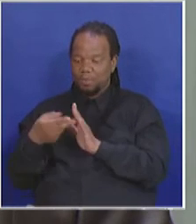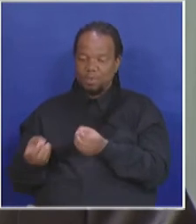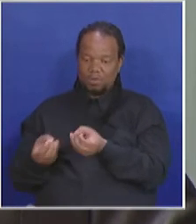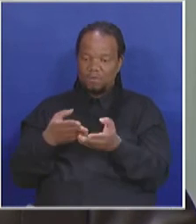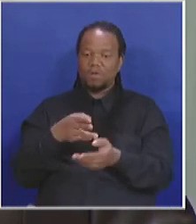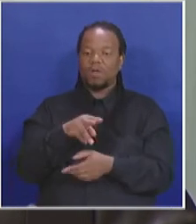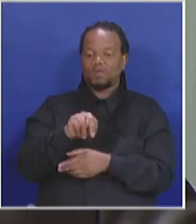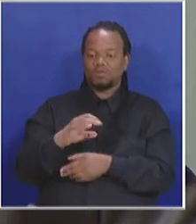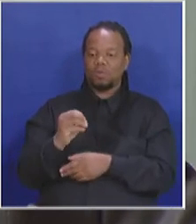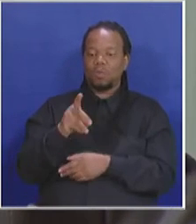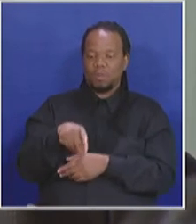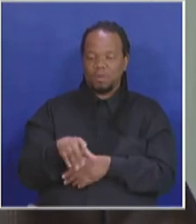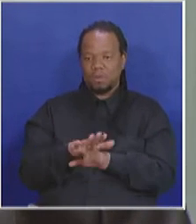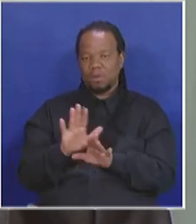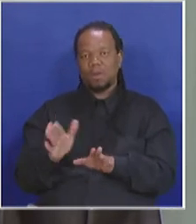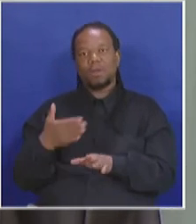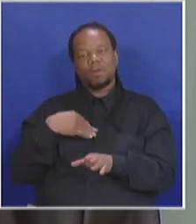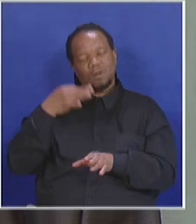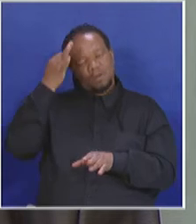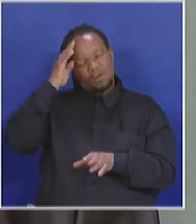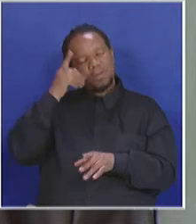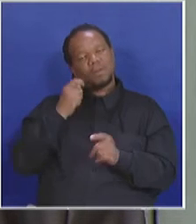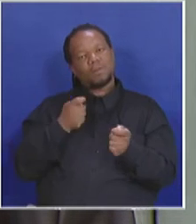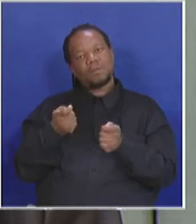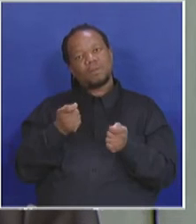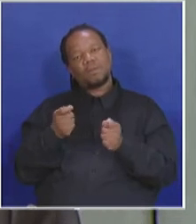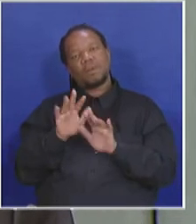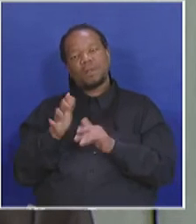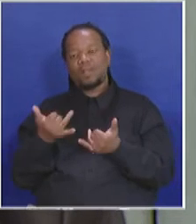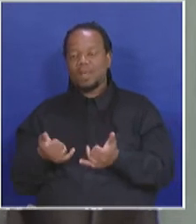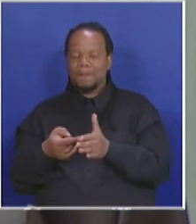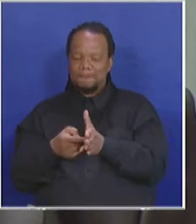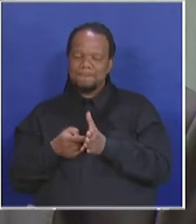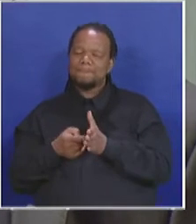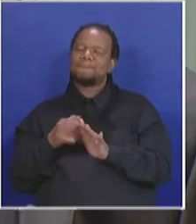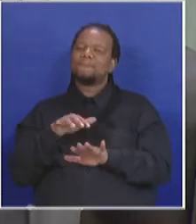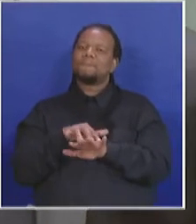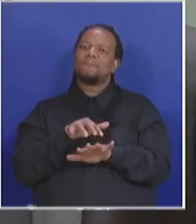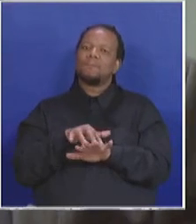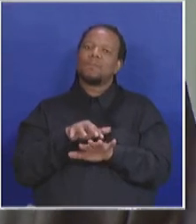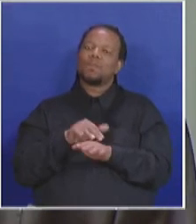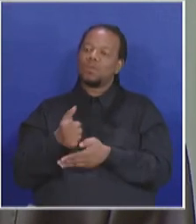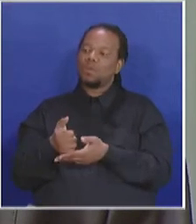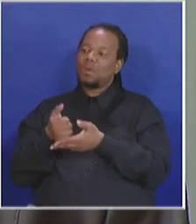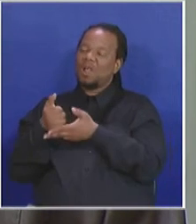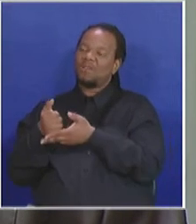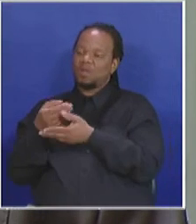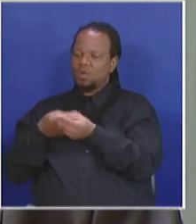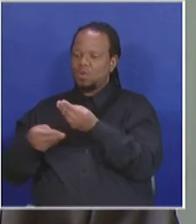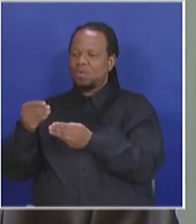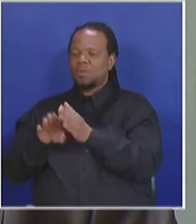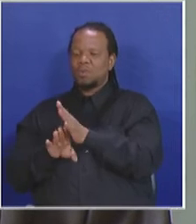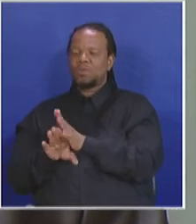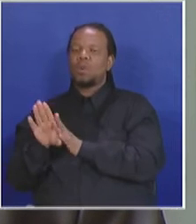government administration of the Northwest has prioritized agriculture amongst its pillar for economic growth.